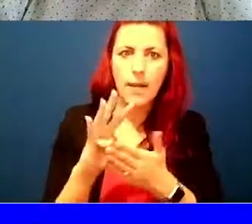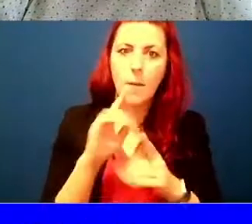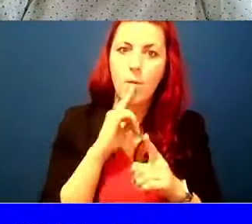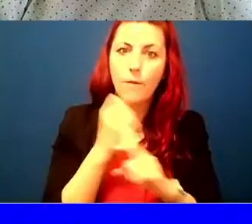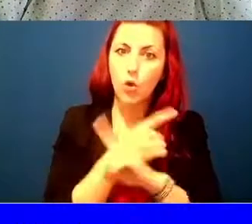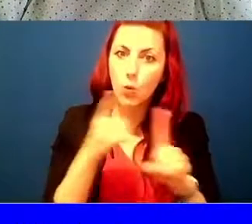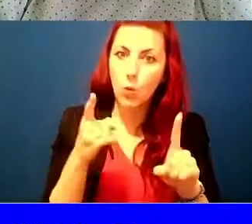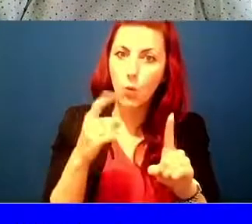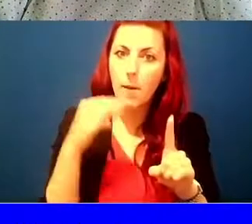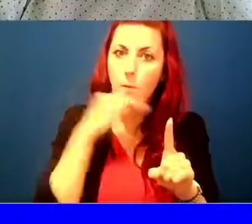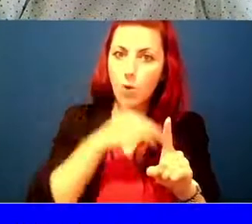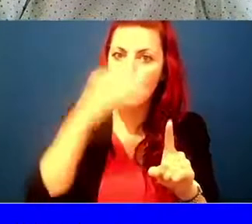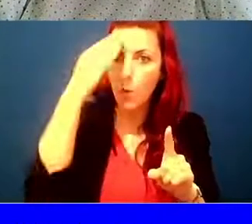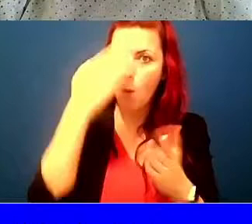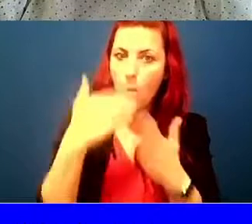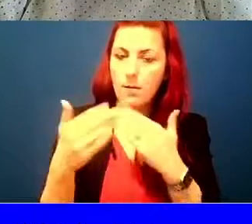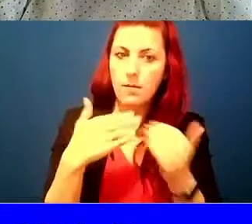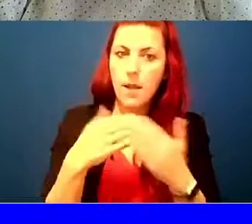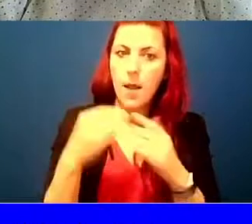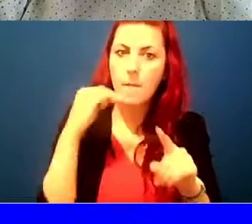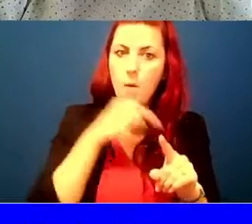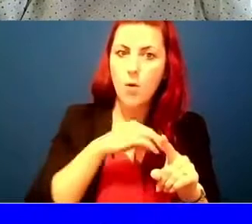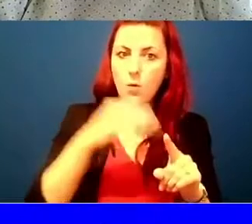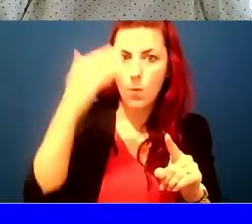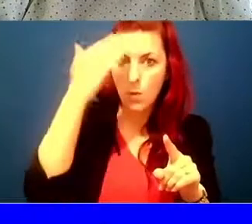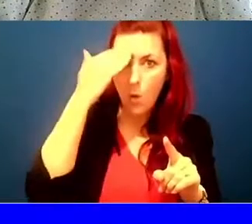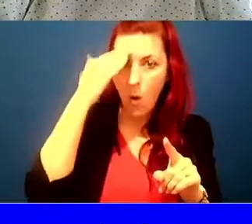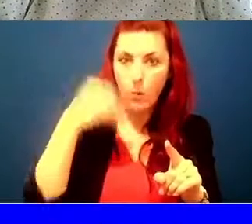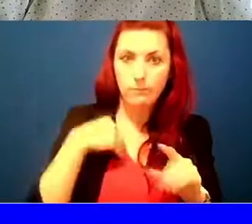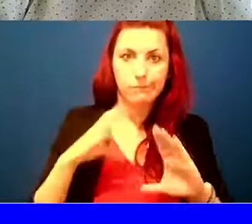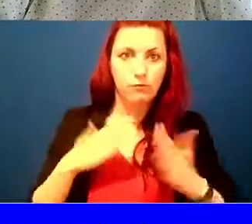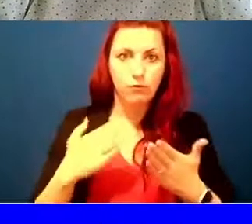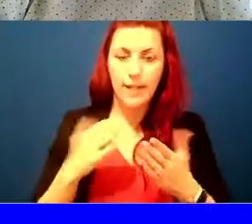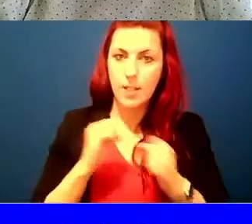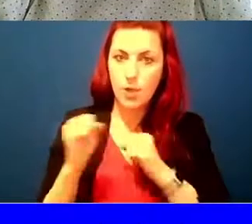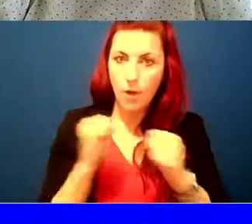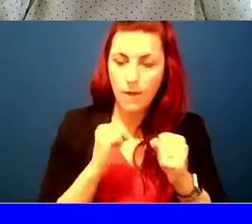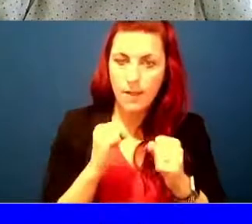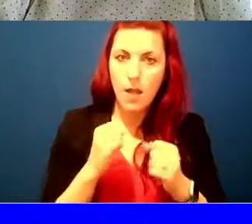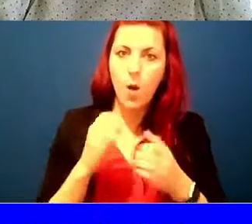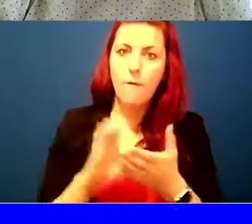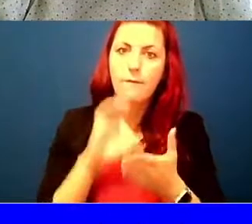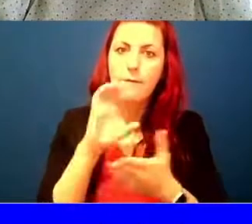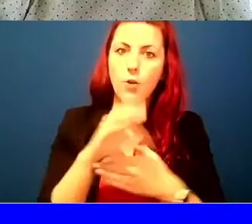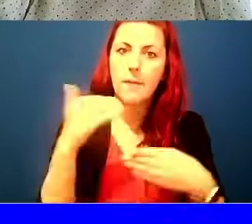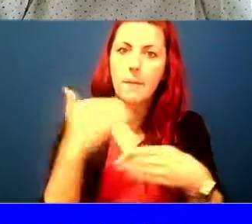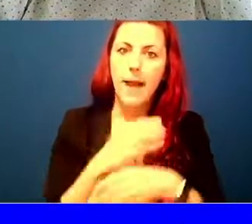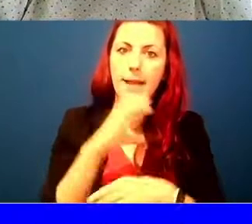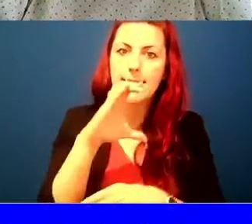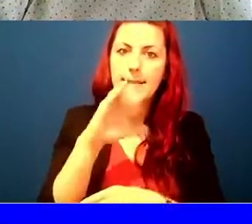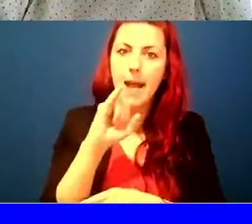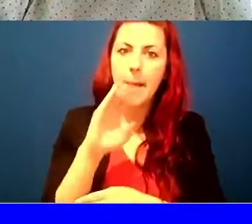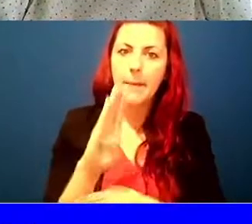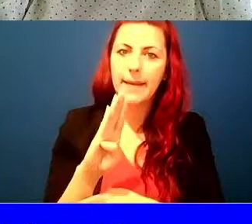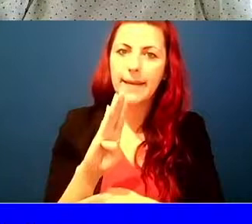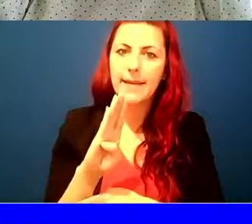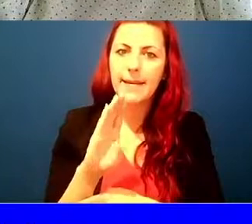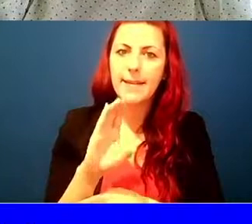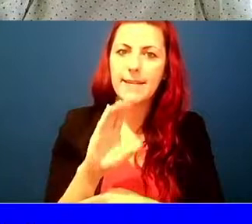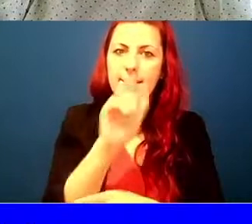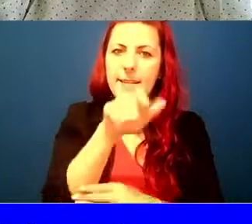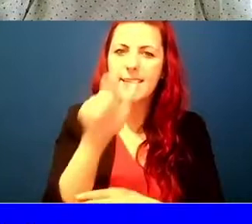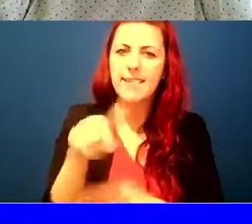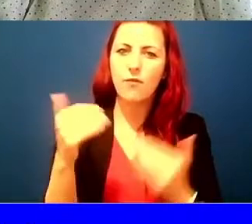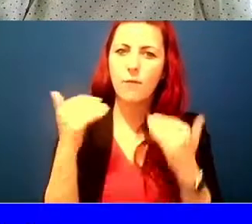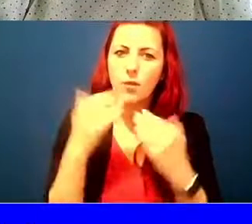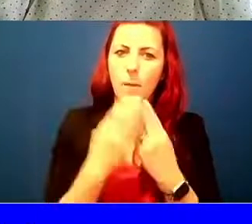to note is that it's a free service. We are funded by the Citizens Information Board. So although we do a lot of work in the health